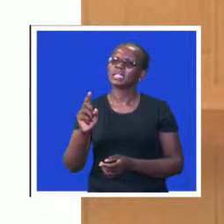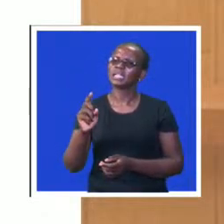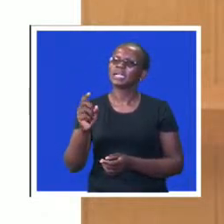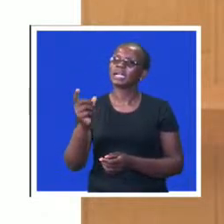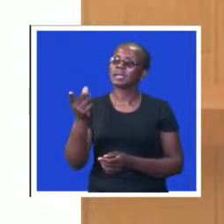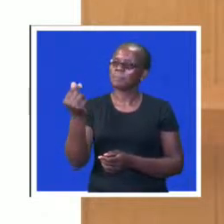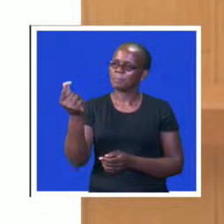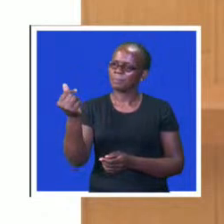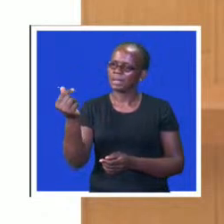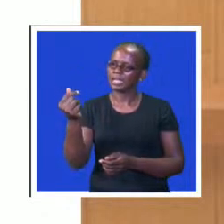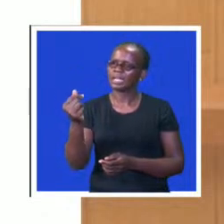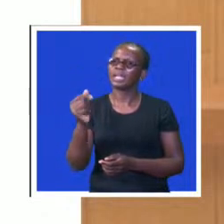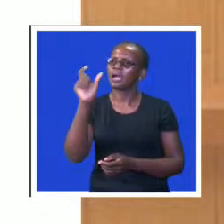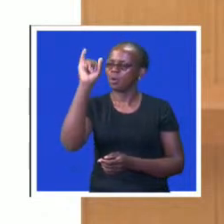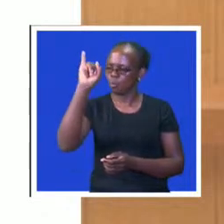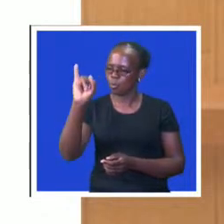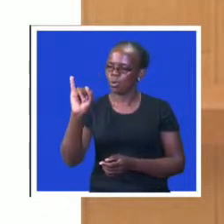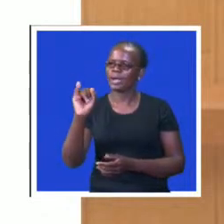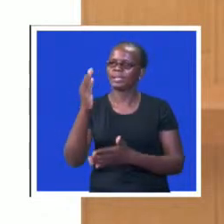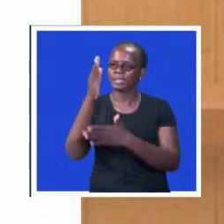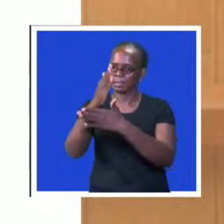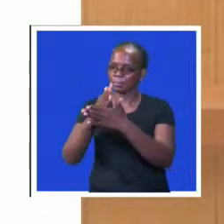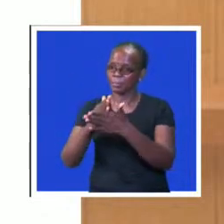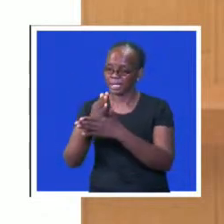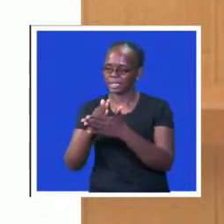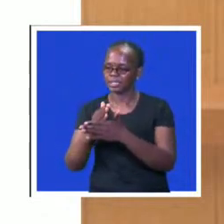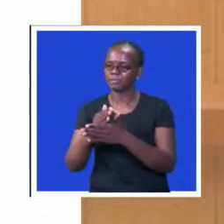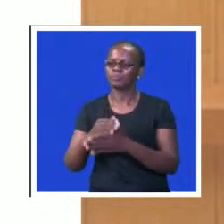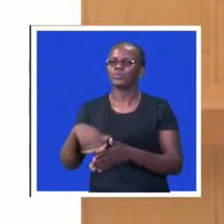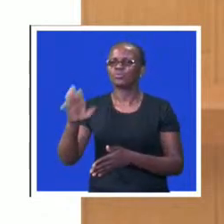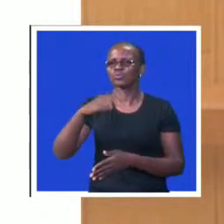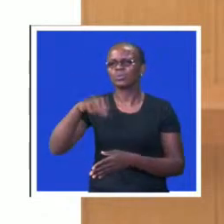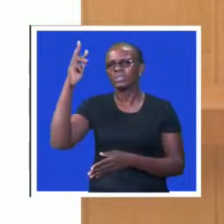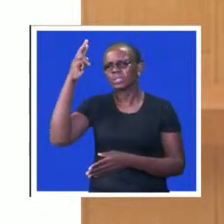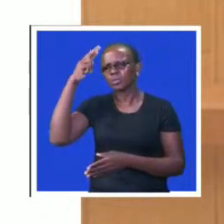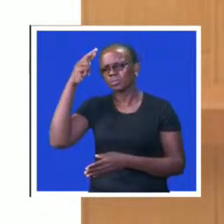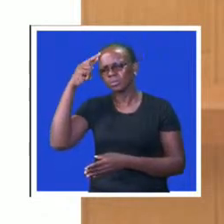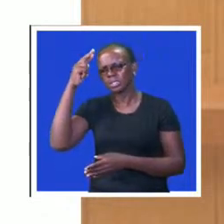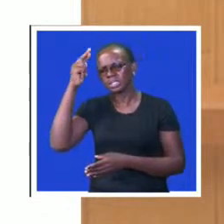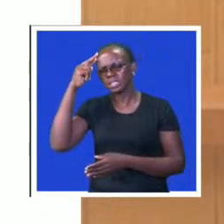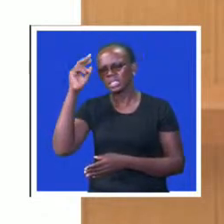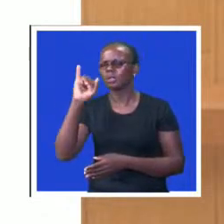said each bread or per bread, the cost price is